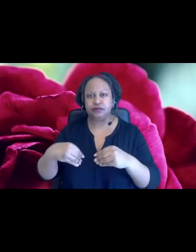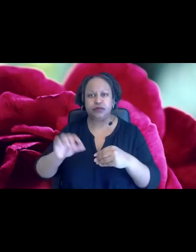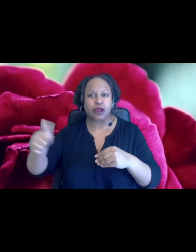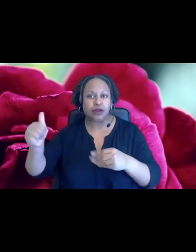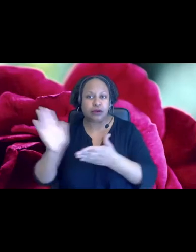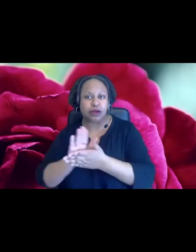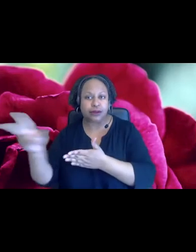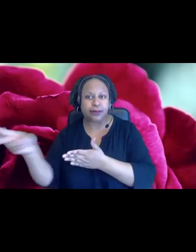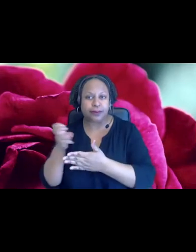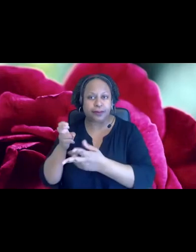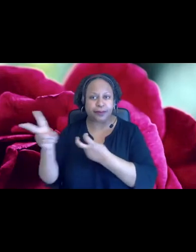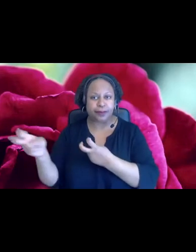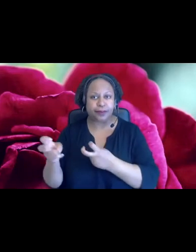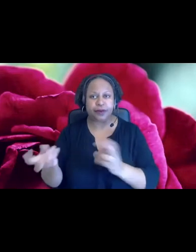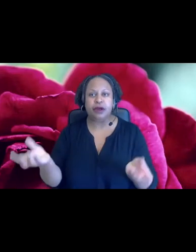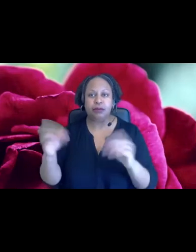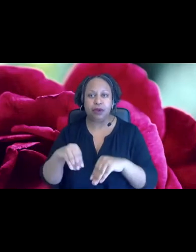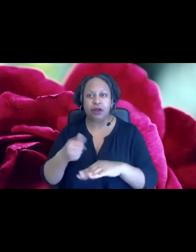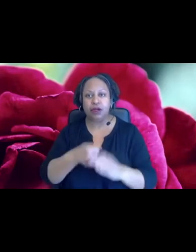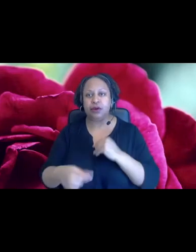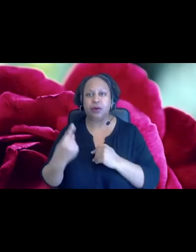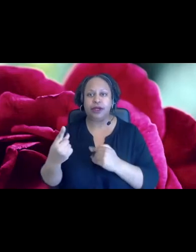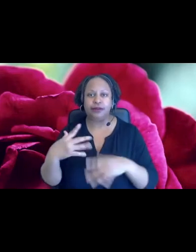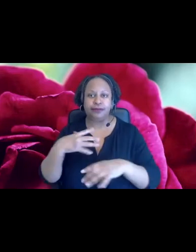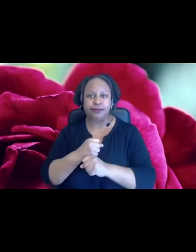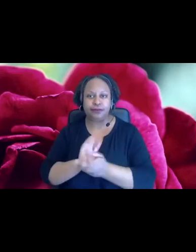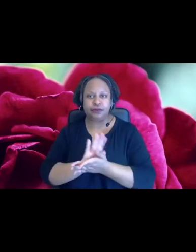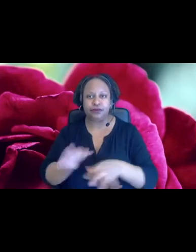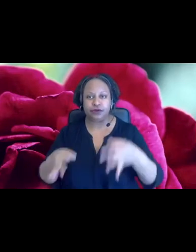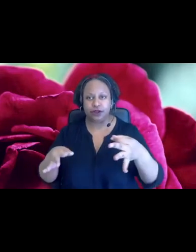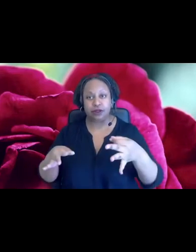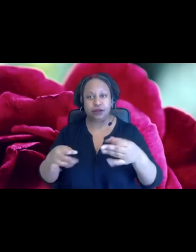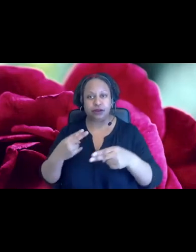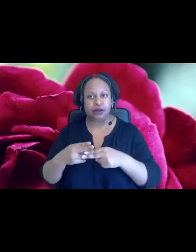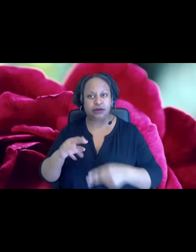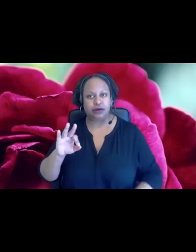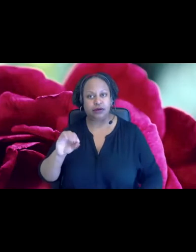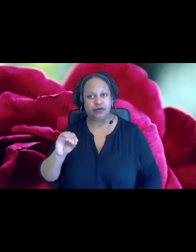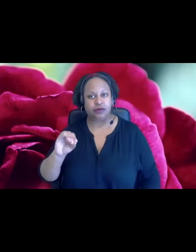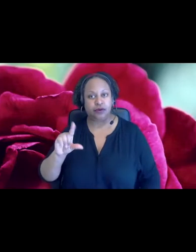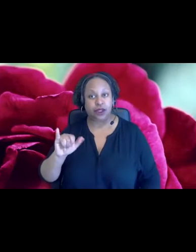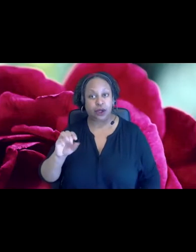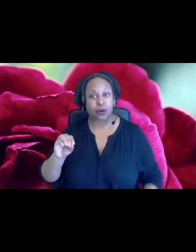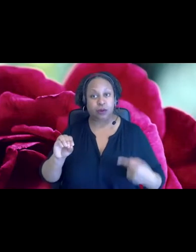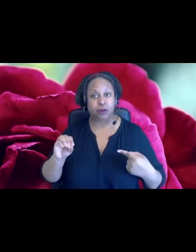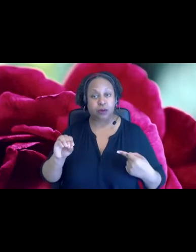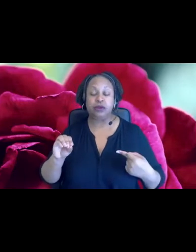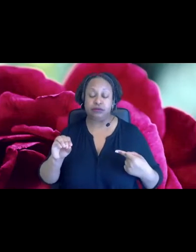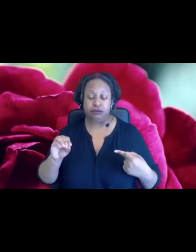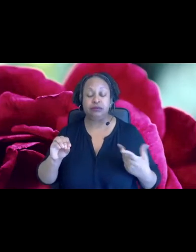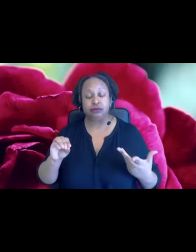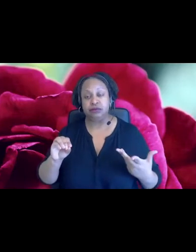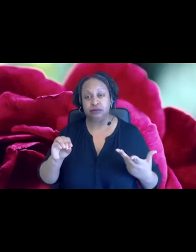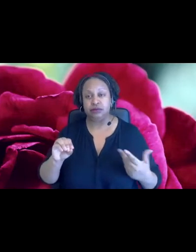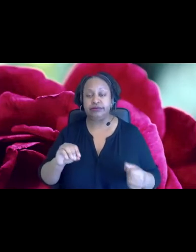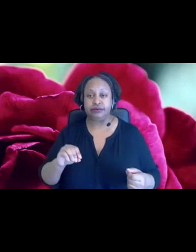documents into one, what is called a folio that was meant to